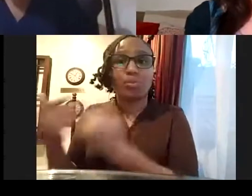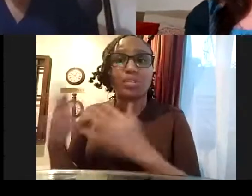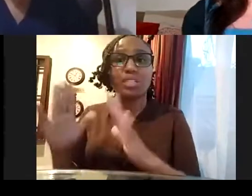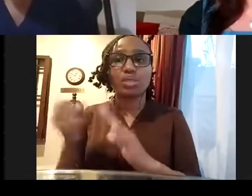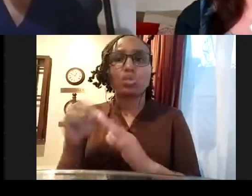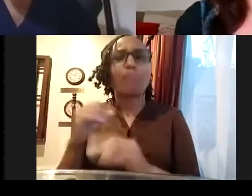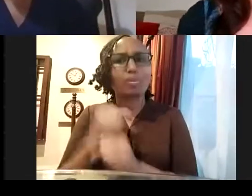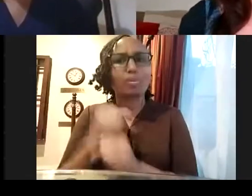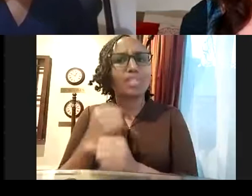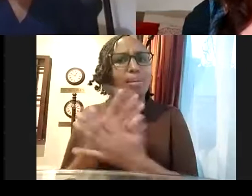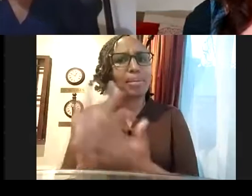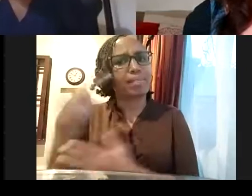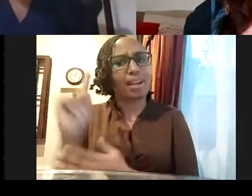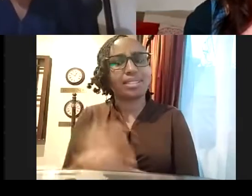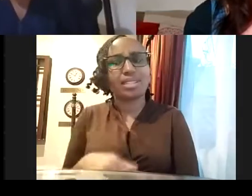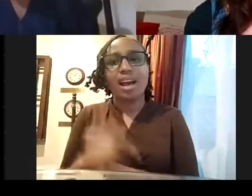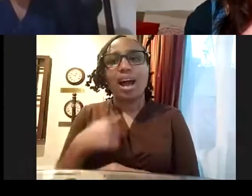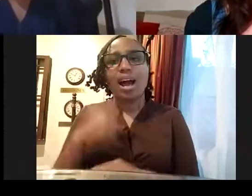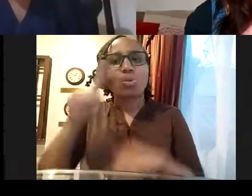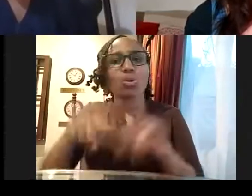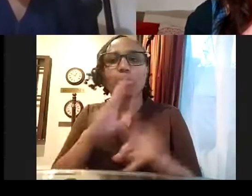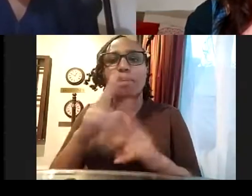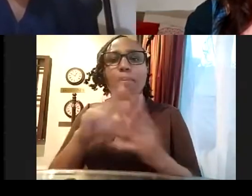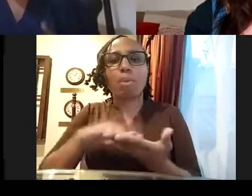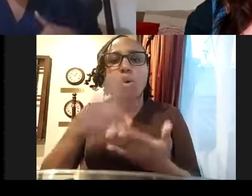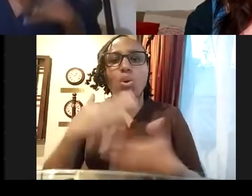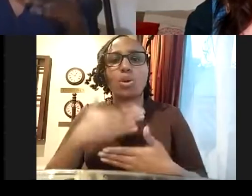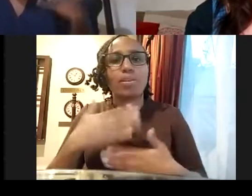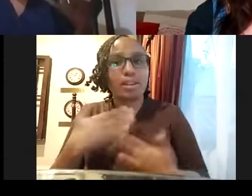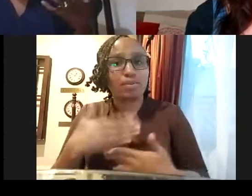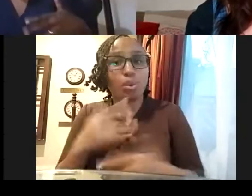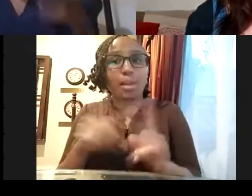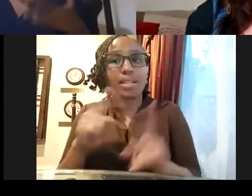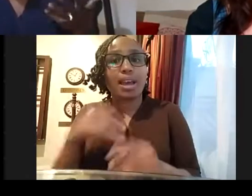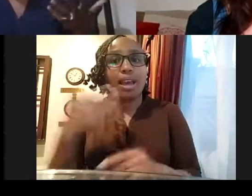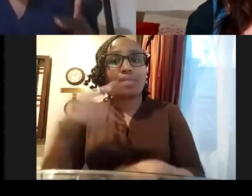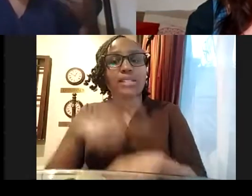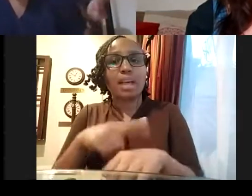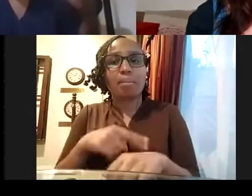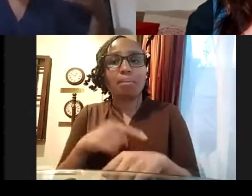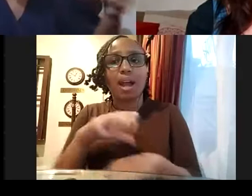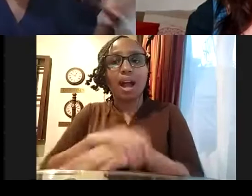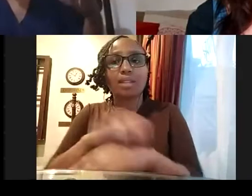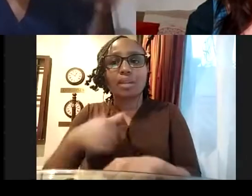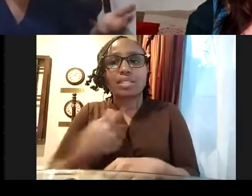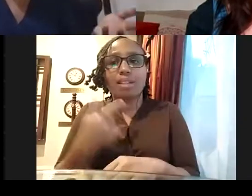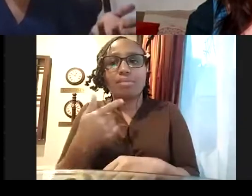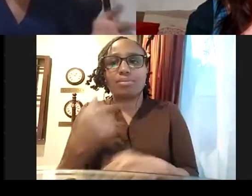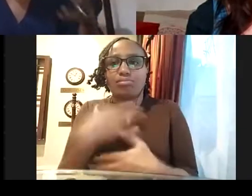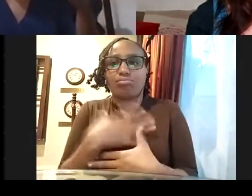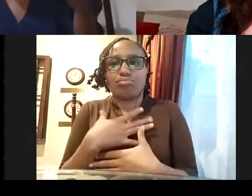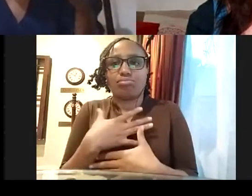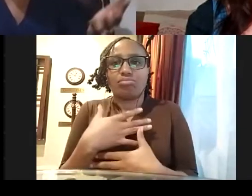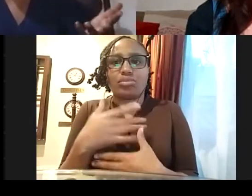right. And like, I could not be more grateful. But I also, every time I catch myself being like, I'm so surprised. I'm like, sure, don't do that thing. You're not